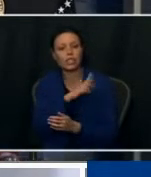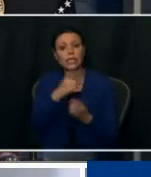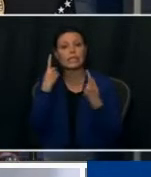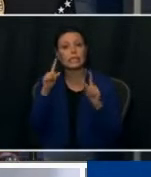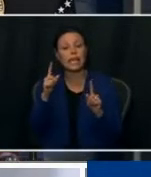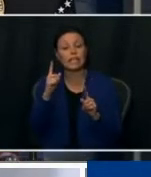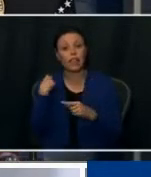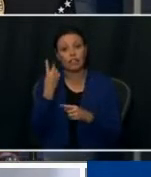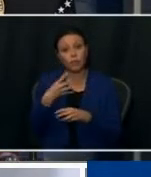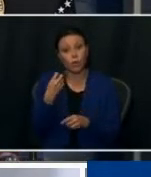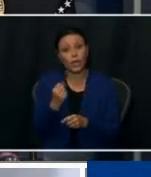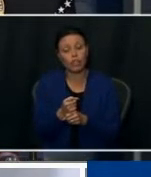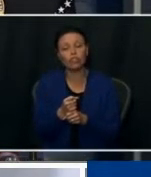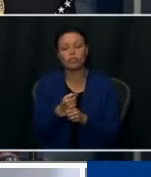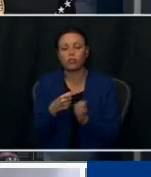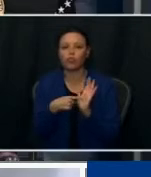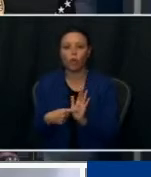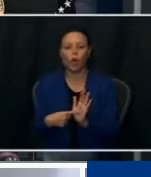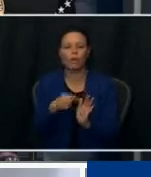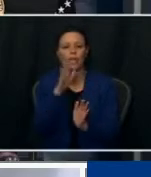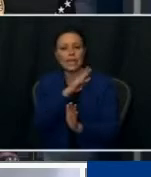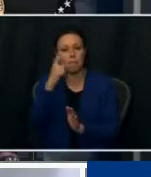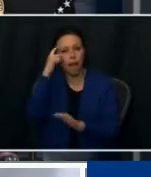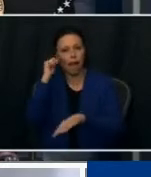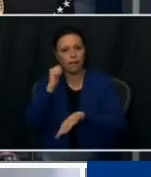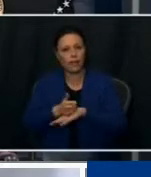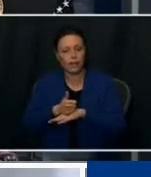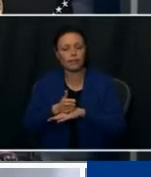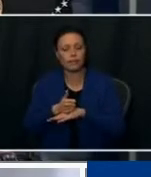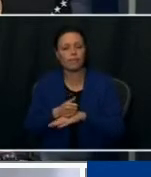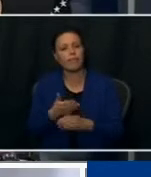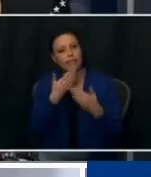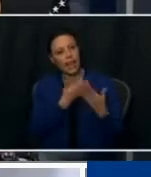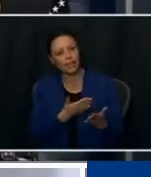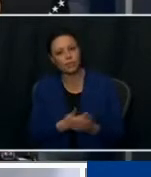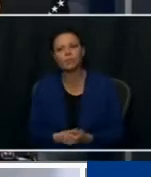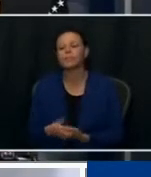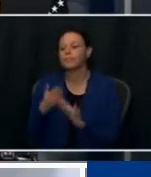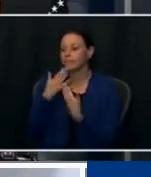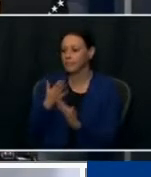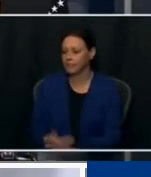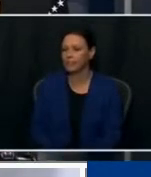years is a test testimony to that mentality thank you thank